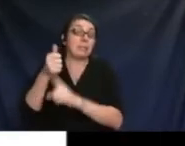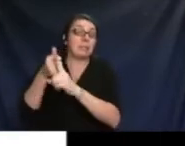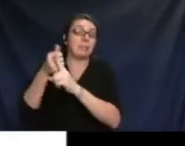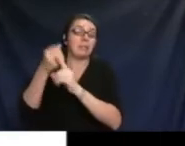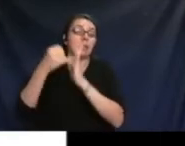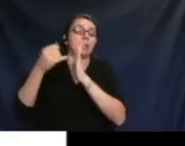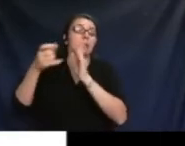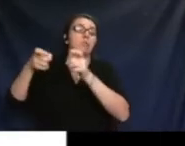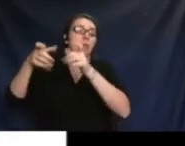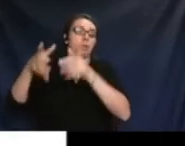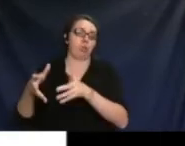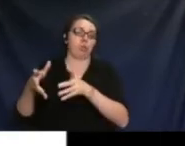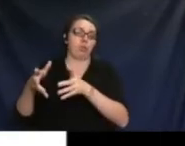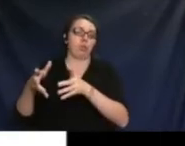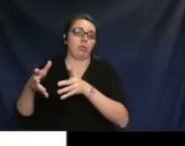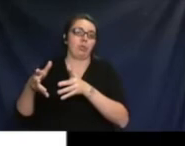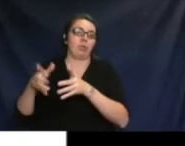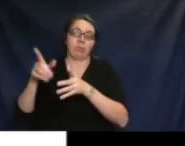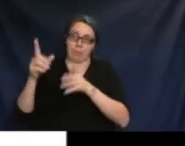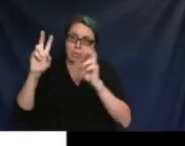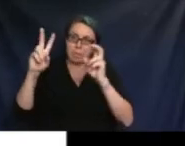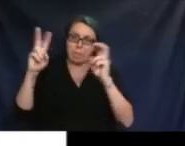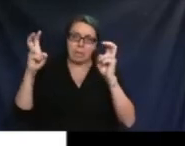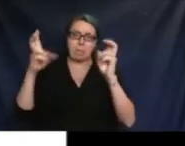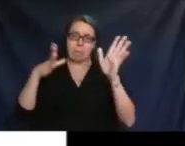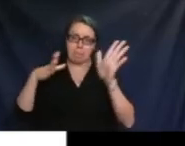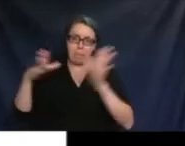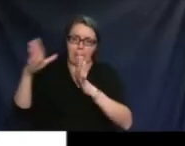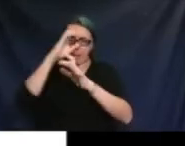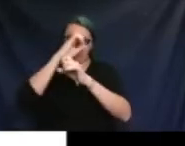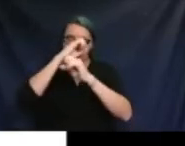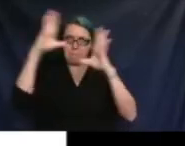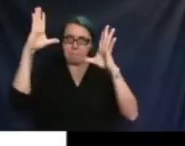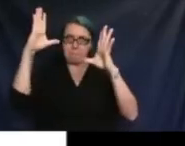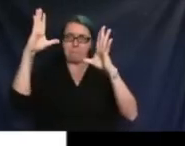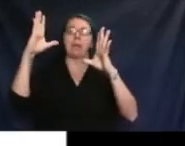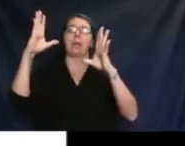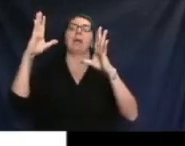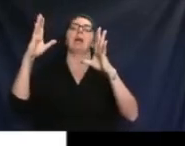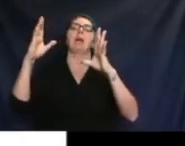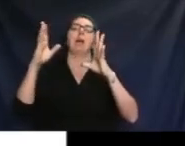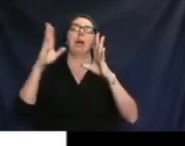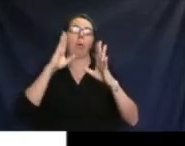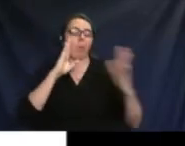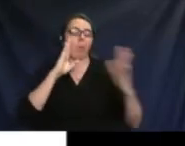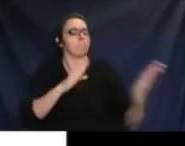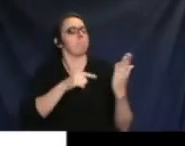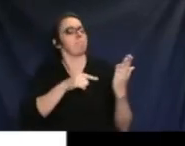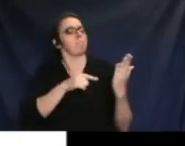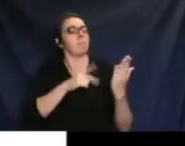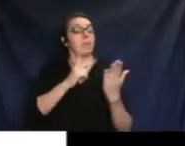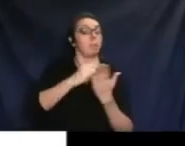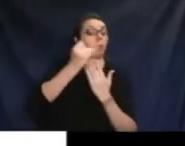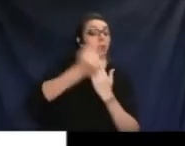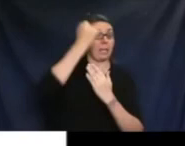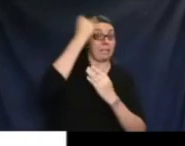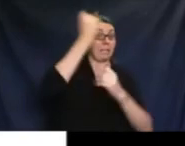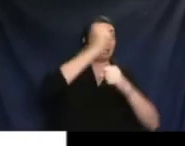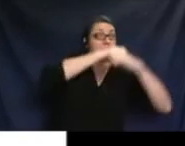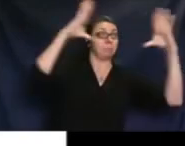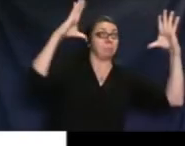a resonance between the project and where it is. It's not necessarily, doesn't need to be explicit,